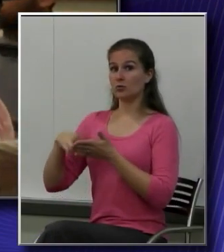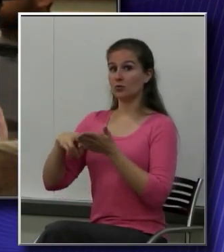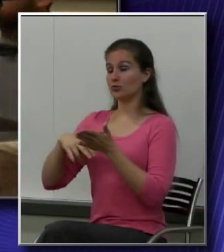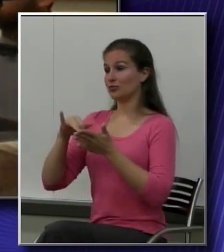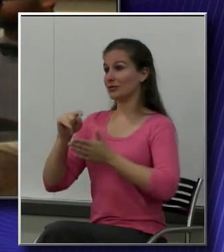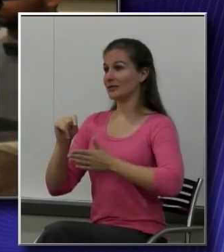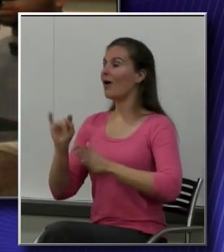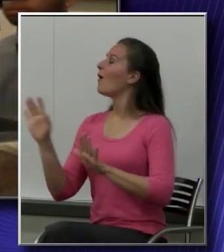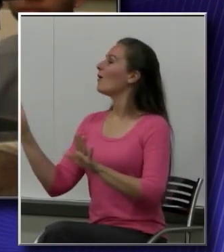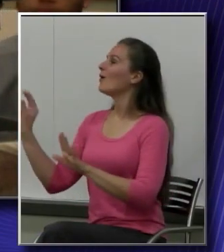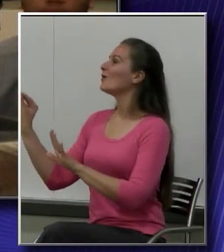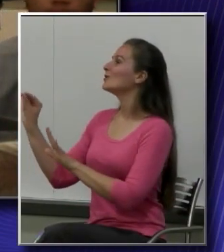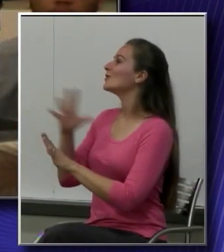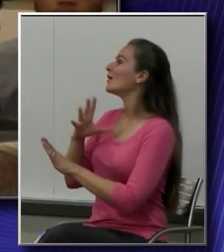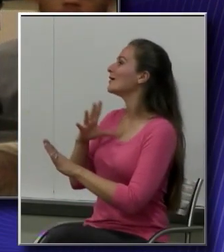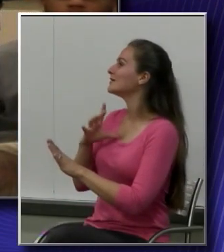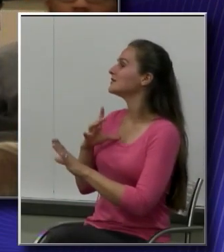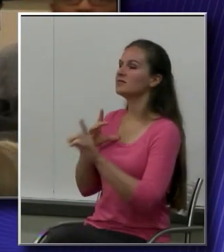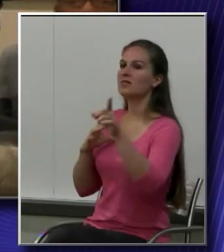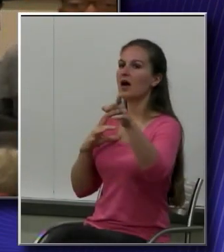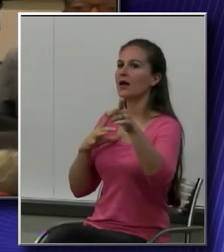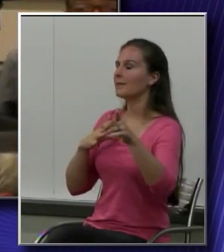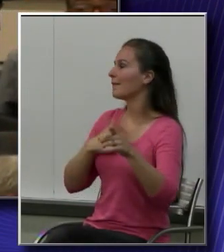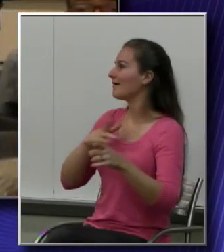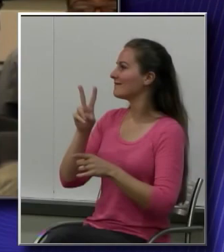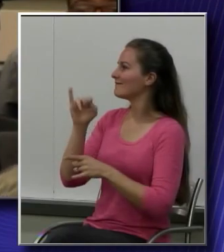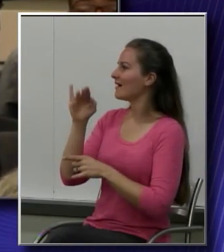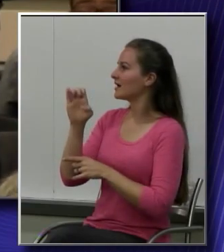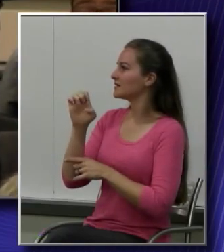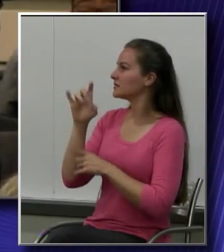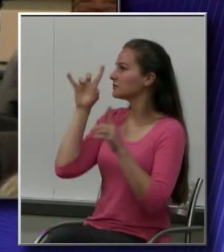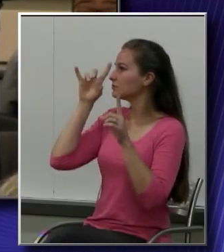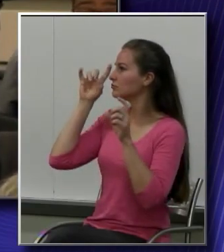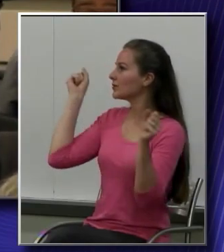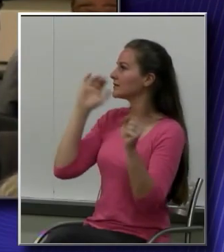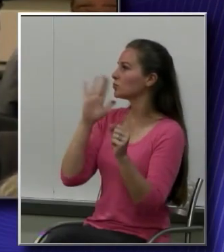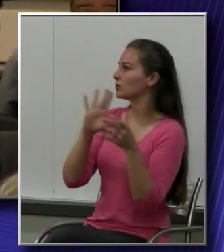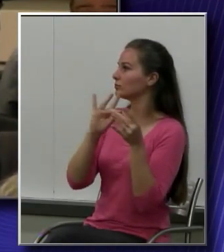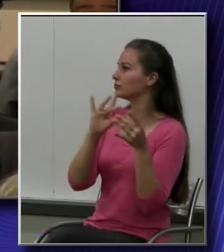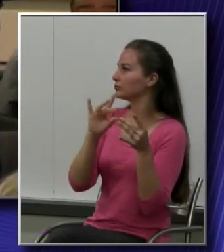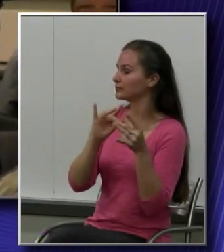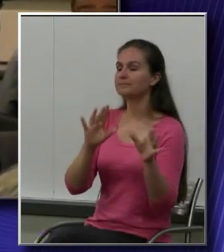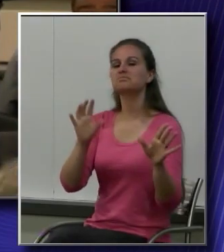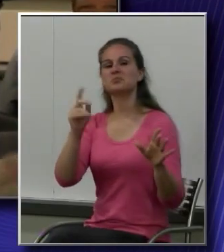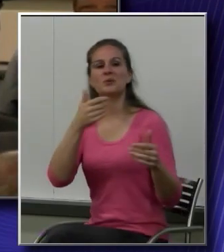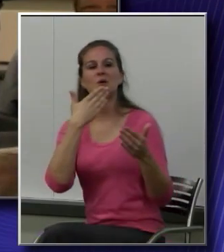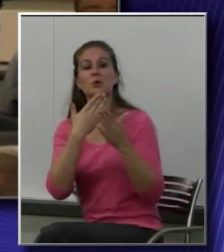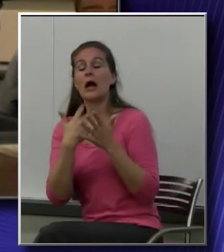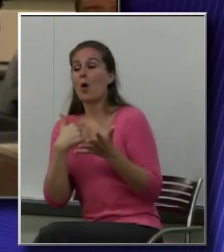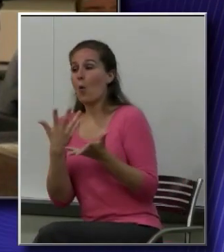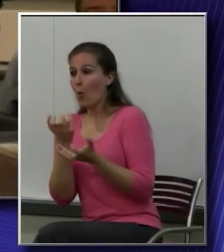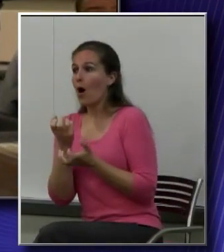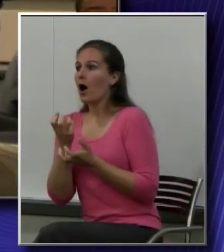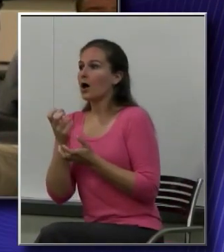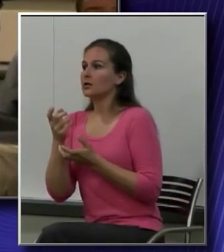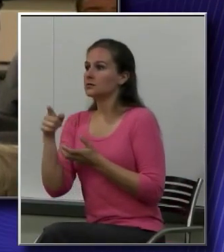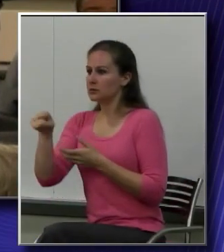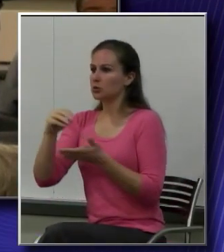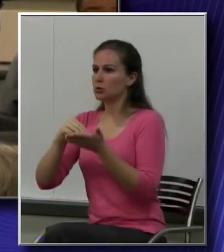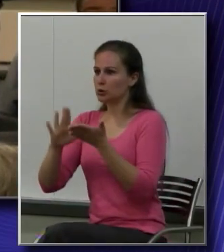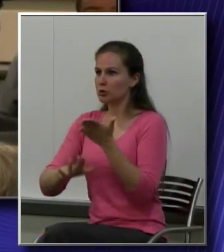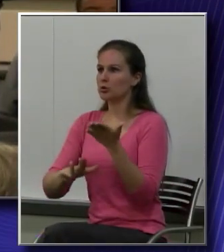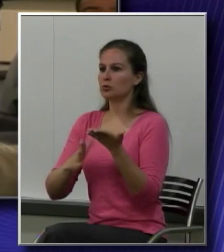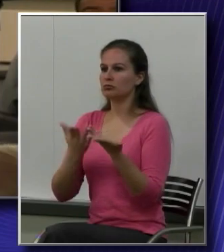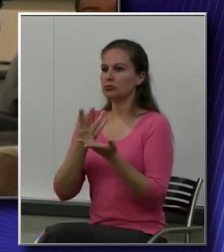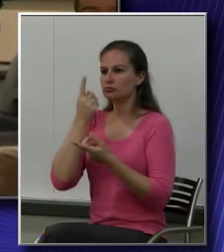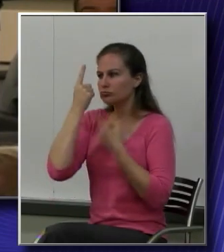Thank you so much. Because we want the input of the students. I'm retired, I volunteer, I come and I